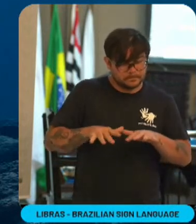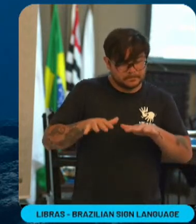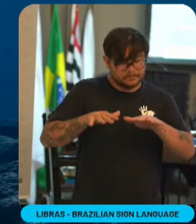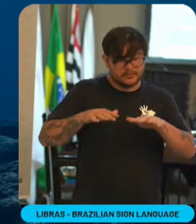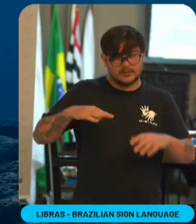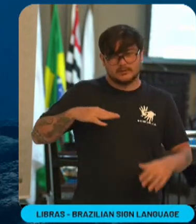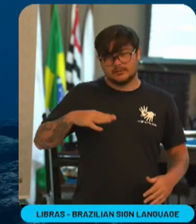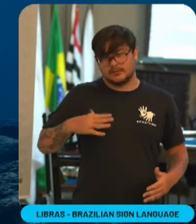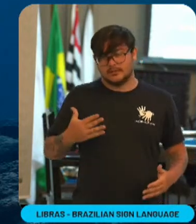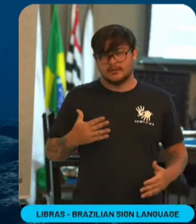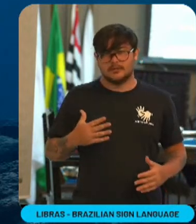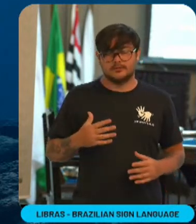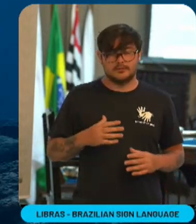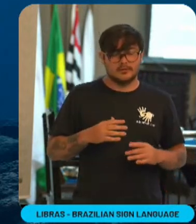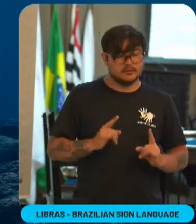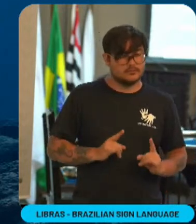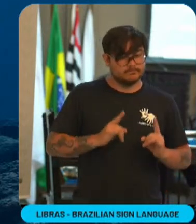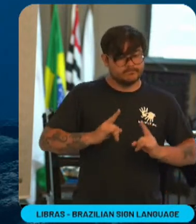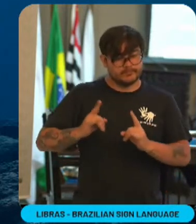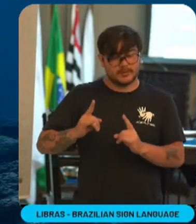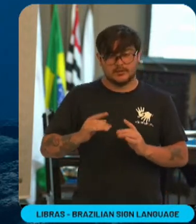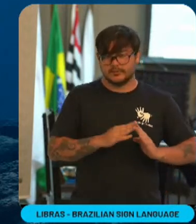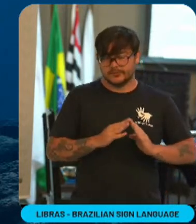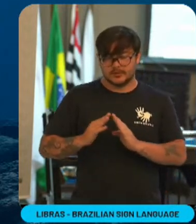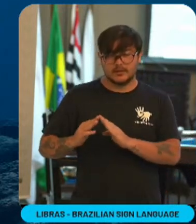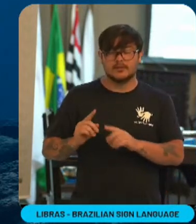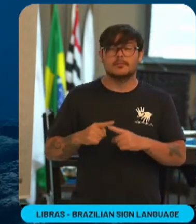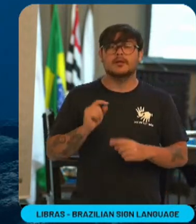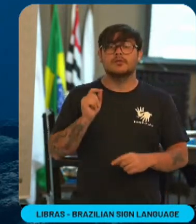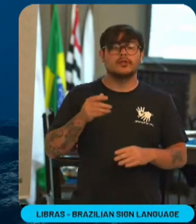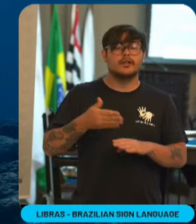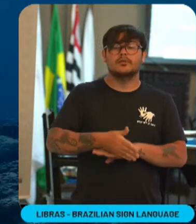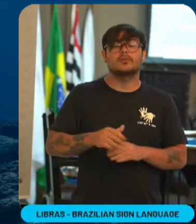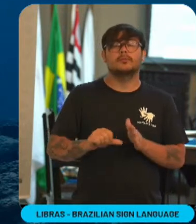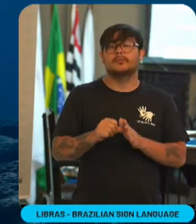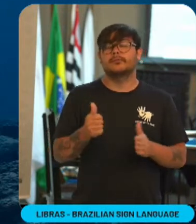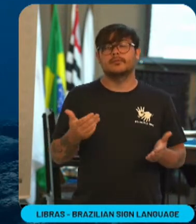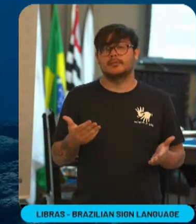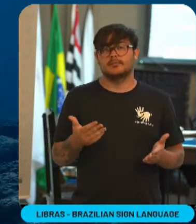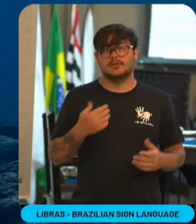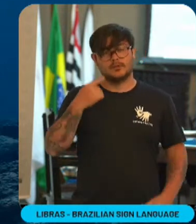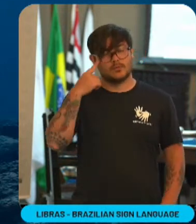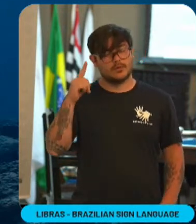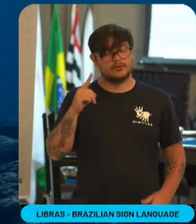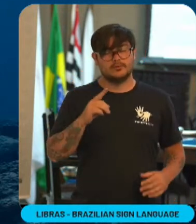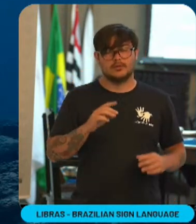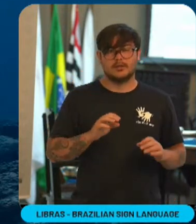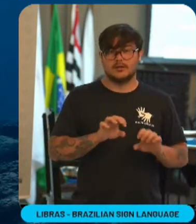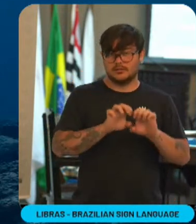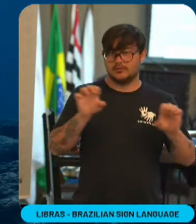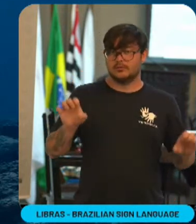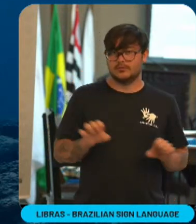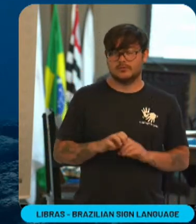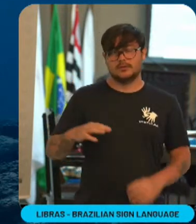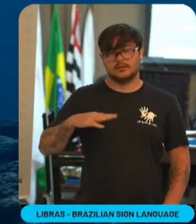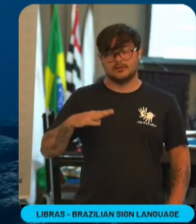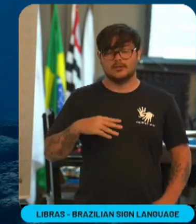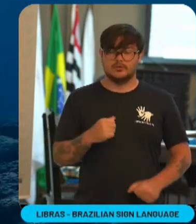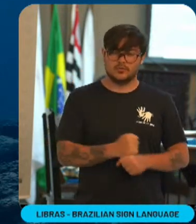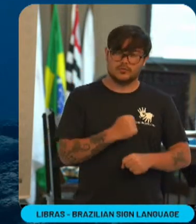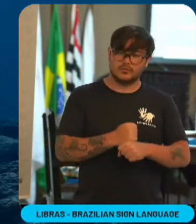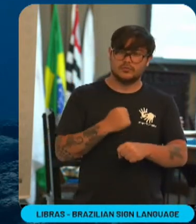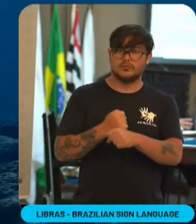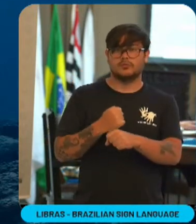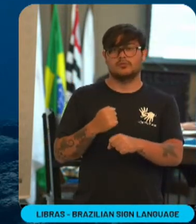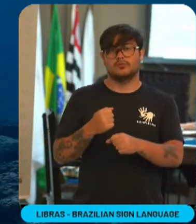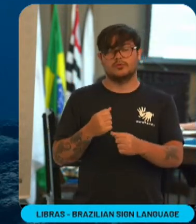will invade the urban infrastructure. But who invaded what? The urban